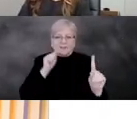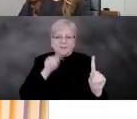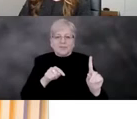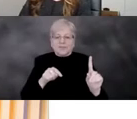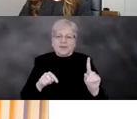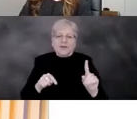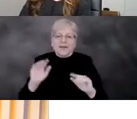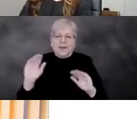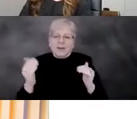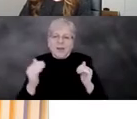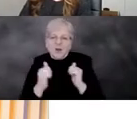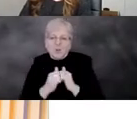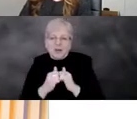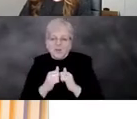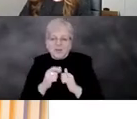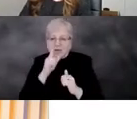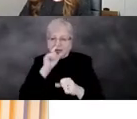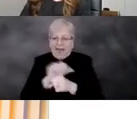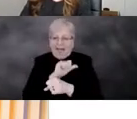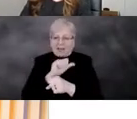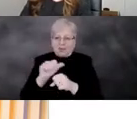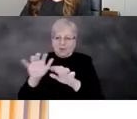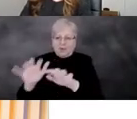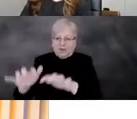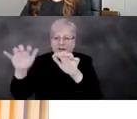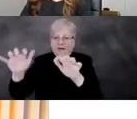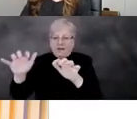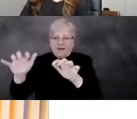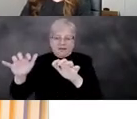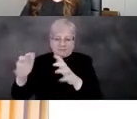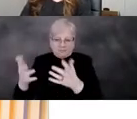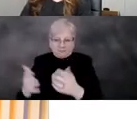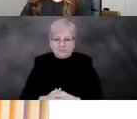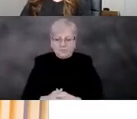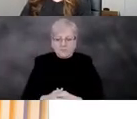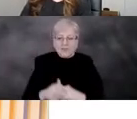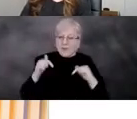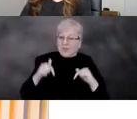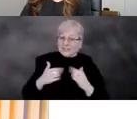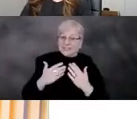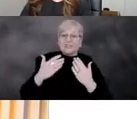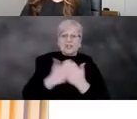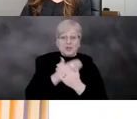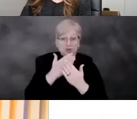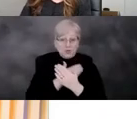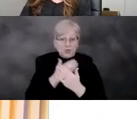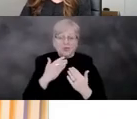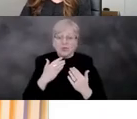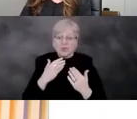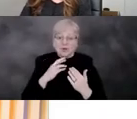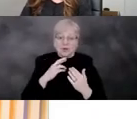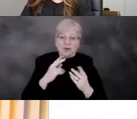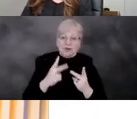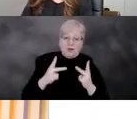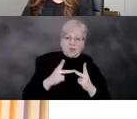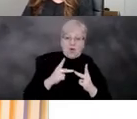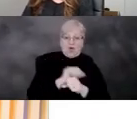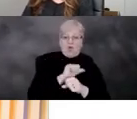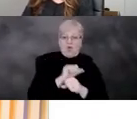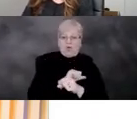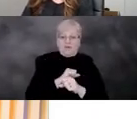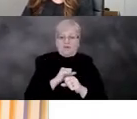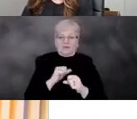a new role in the virtual location where lots of hands up would be difficult to track and,